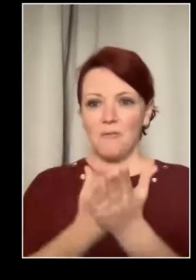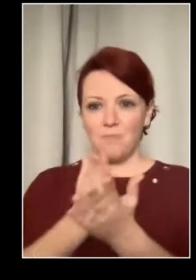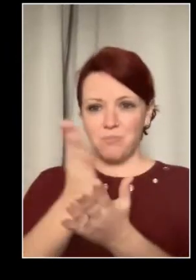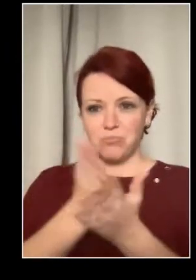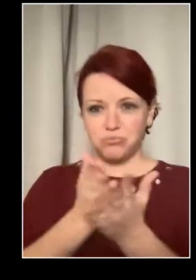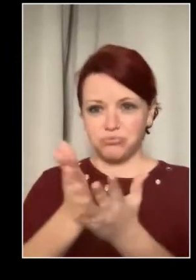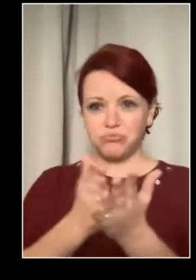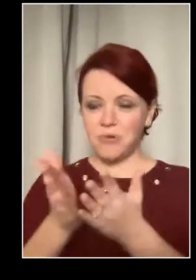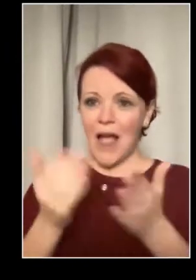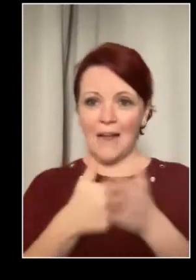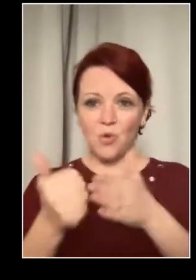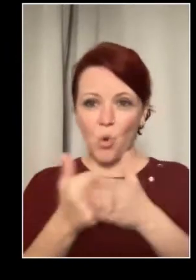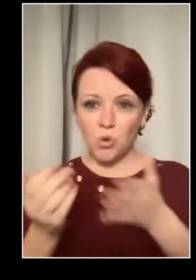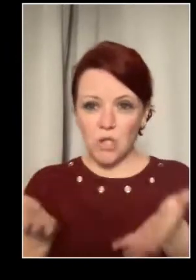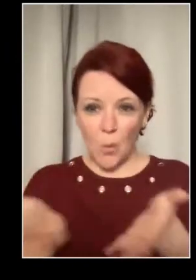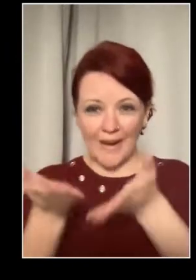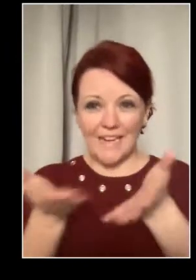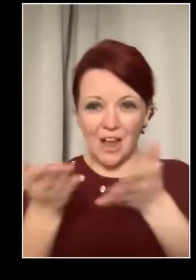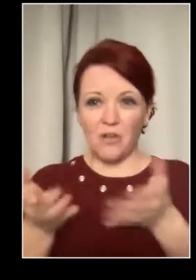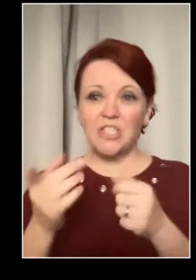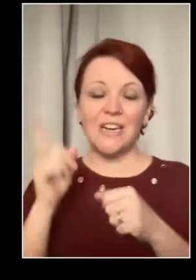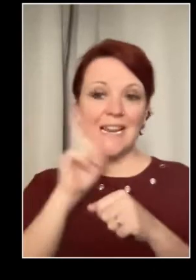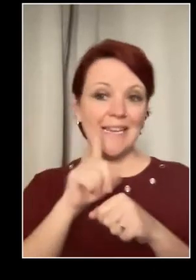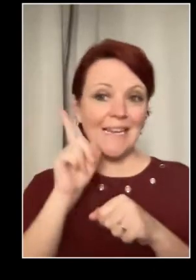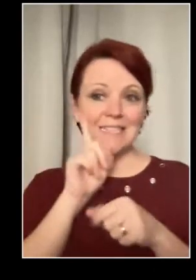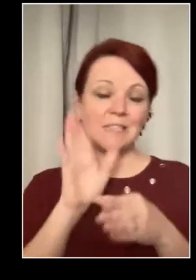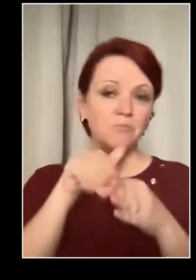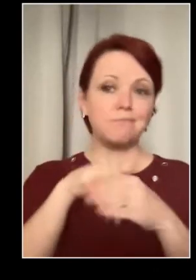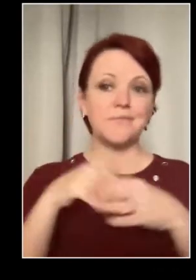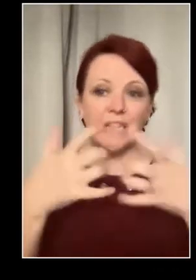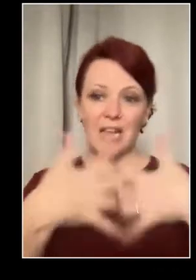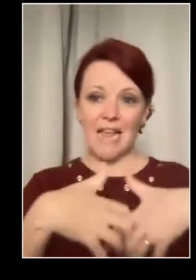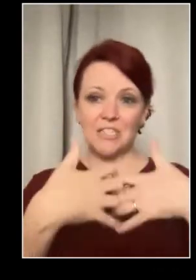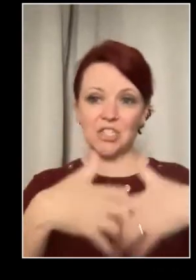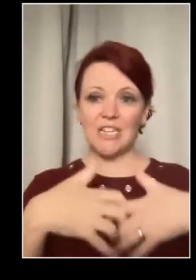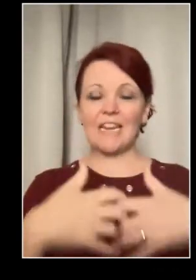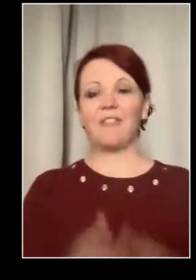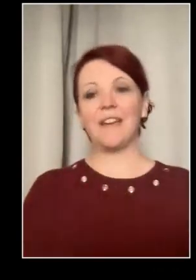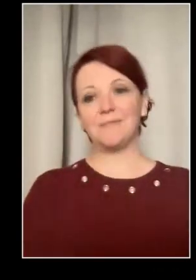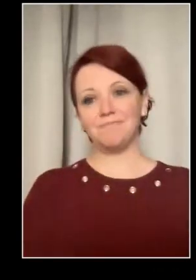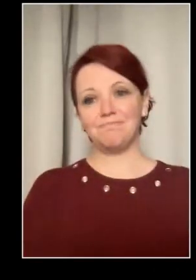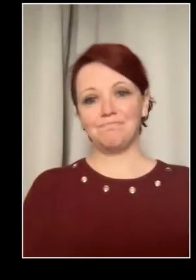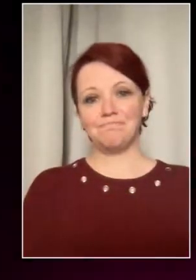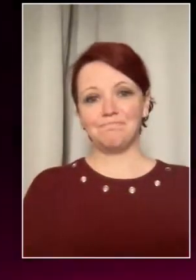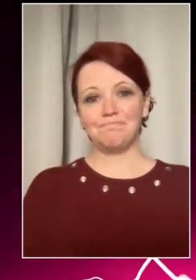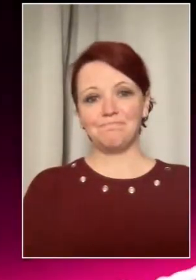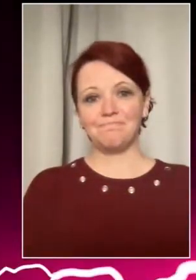into engineering. So well done to Blue Structural Engineering LLP.